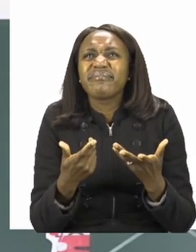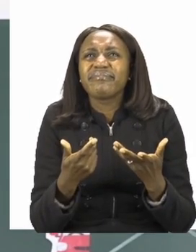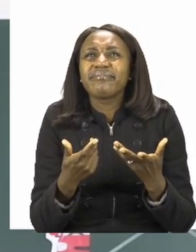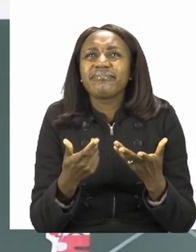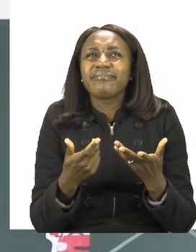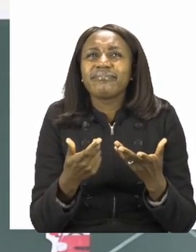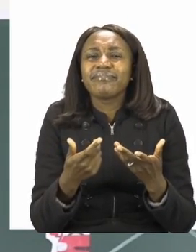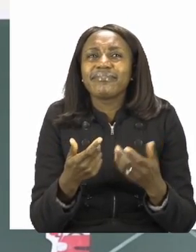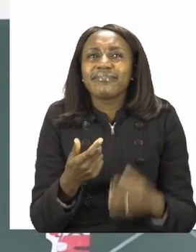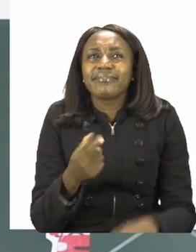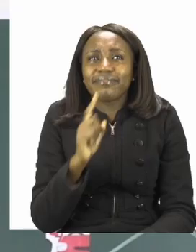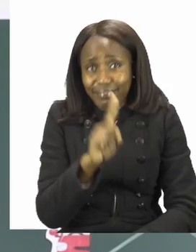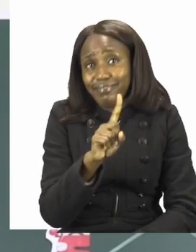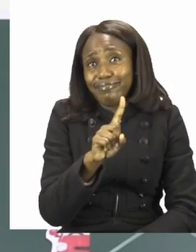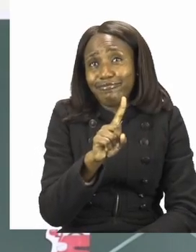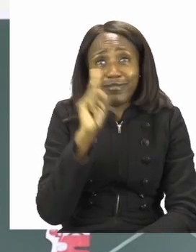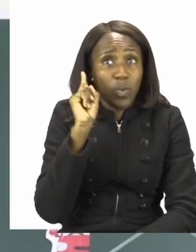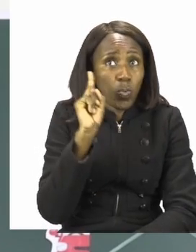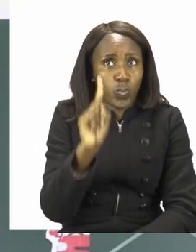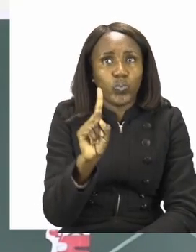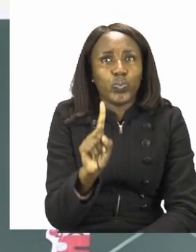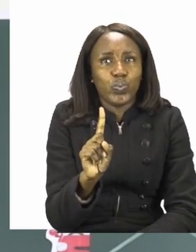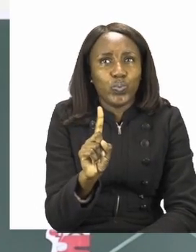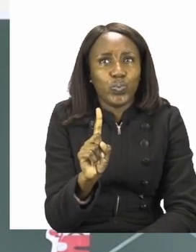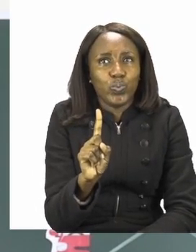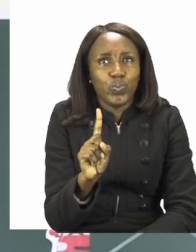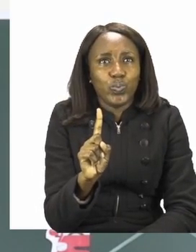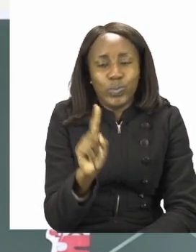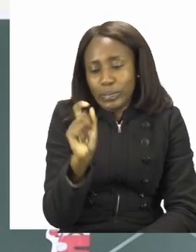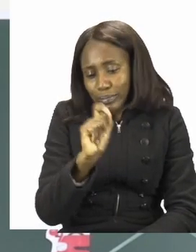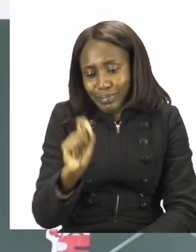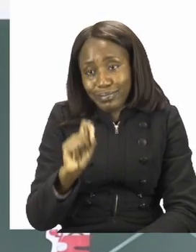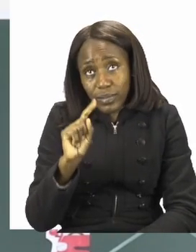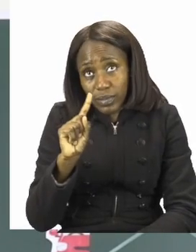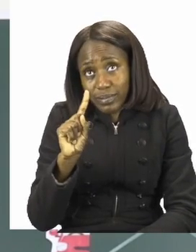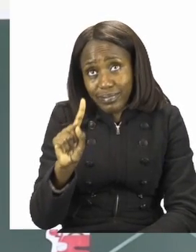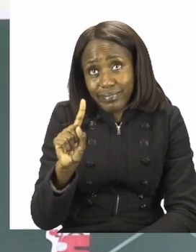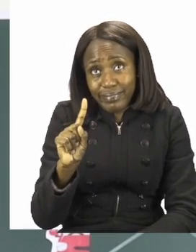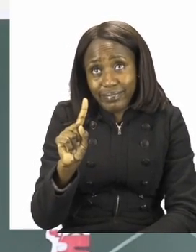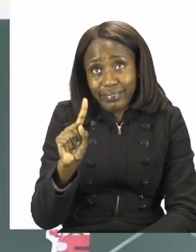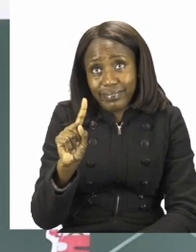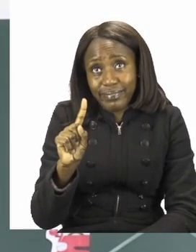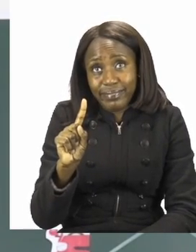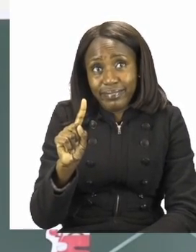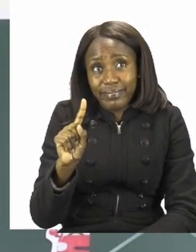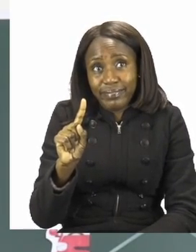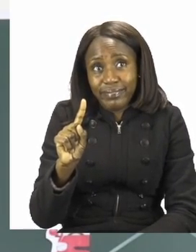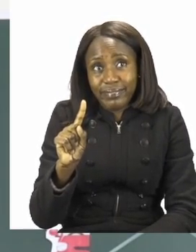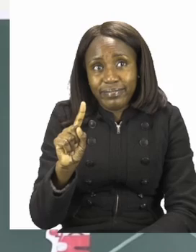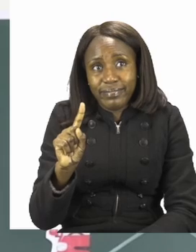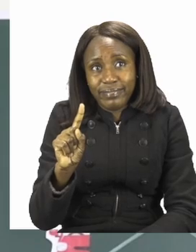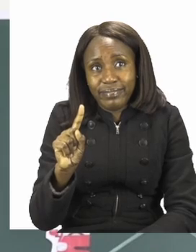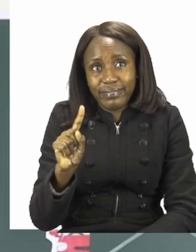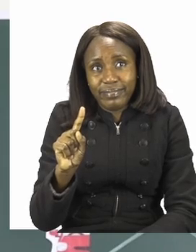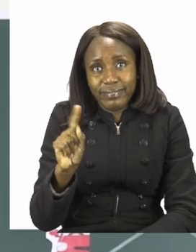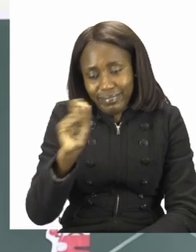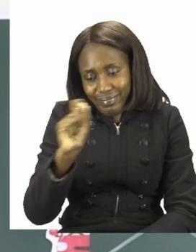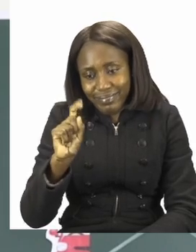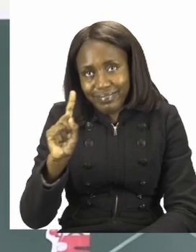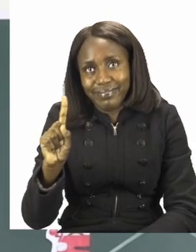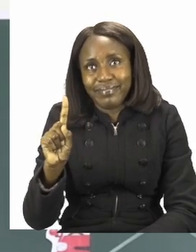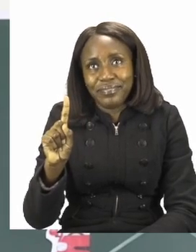see? 1. So that means there's only 1 lock, which means we are writing the